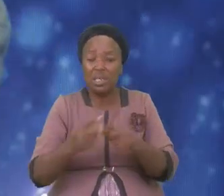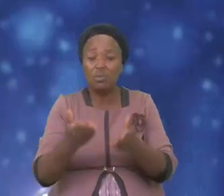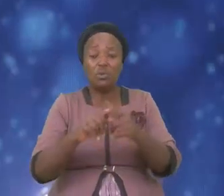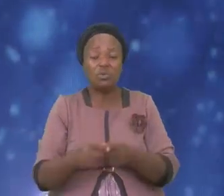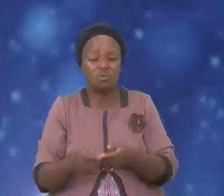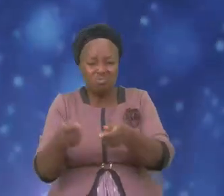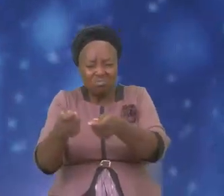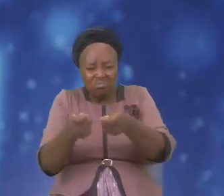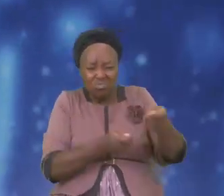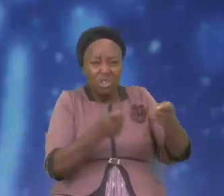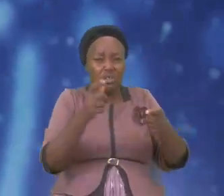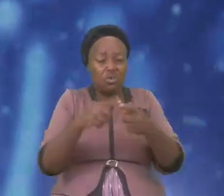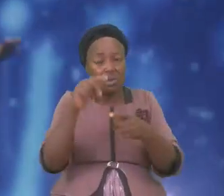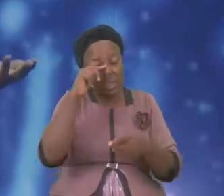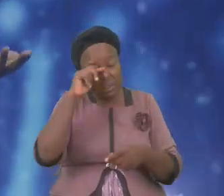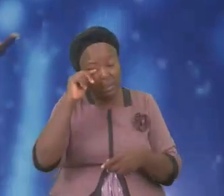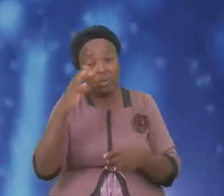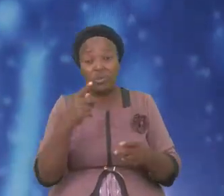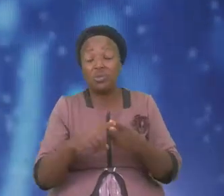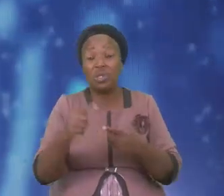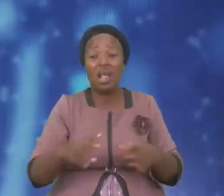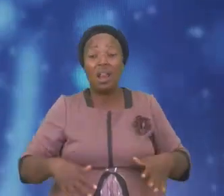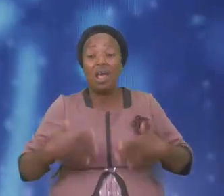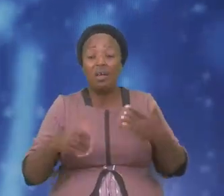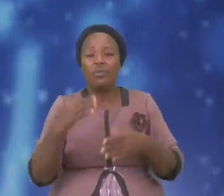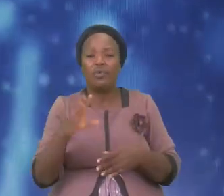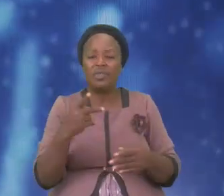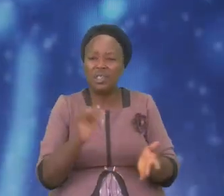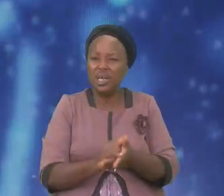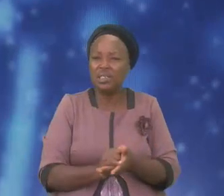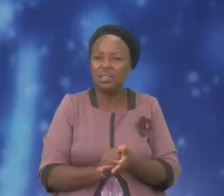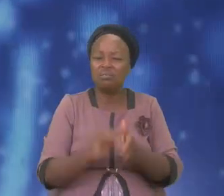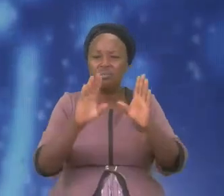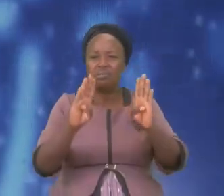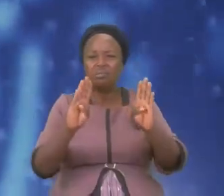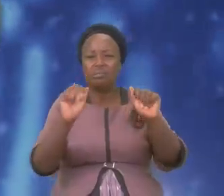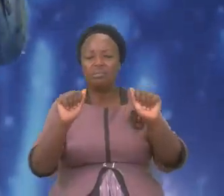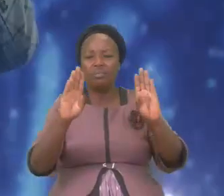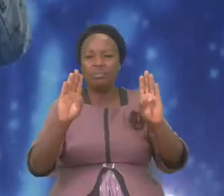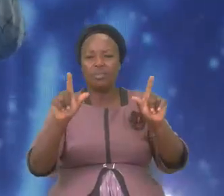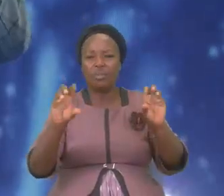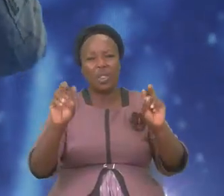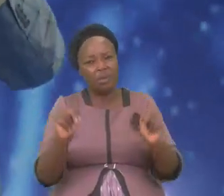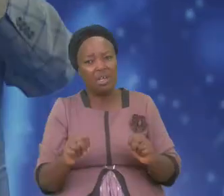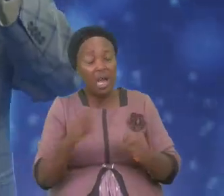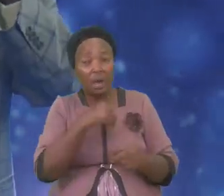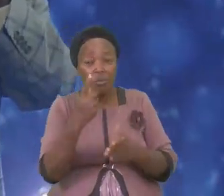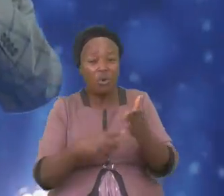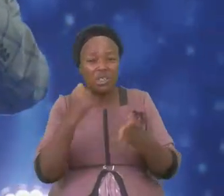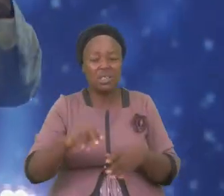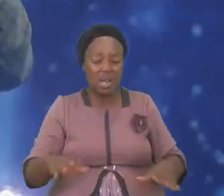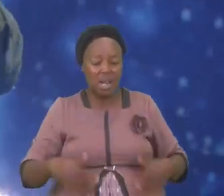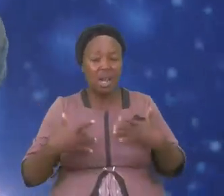the lifestyle of Babylon? And what is the lifestyle of Babylon going to do for everyone